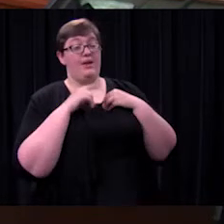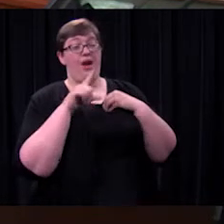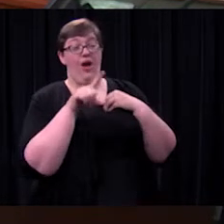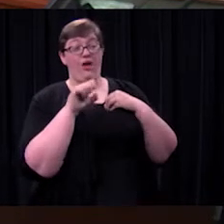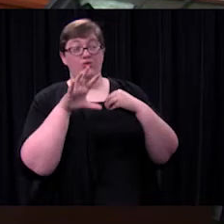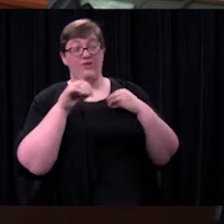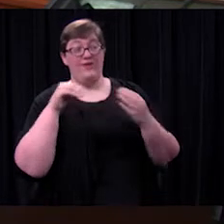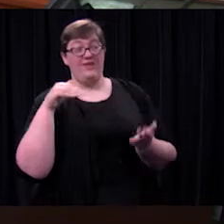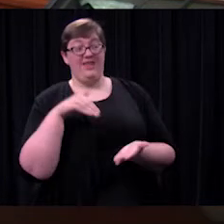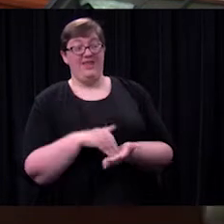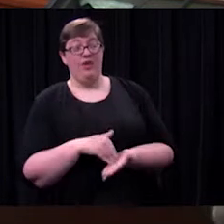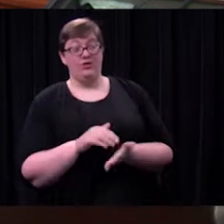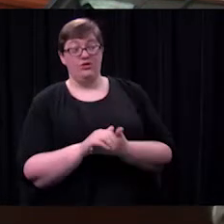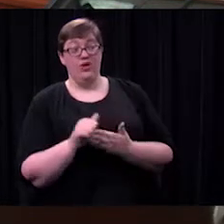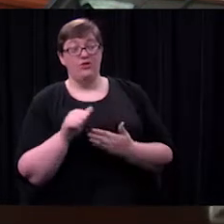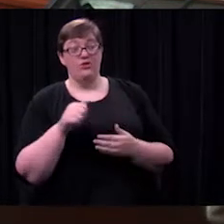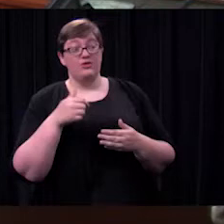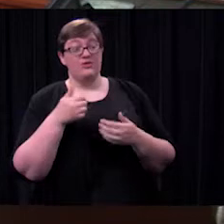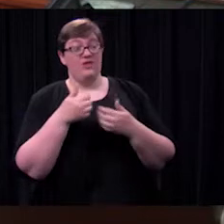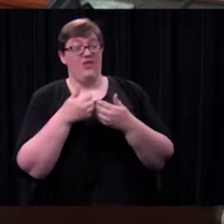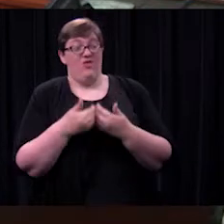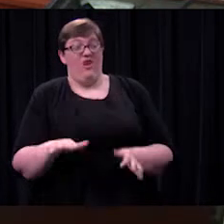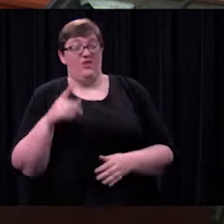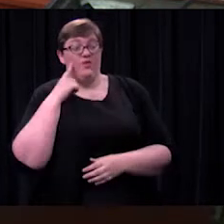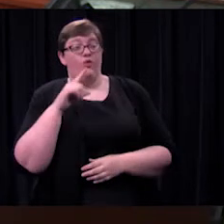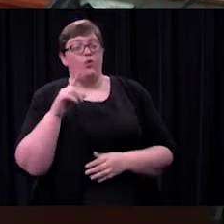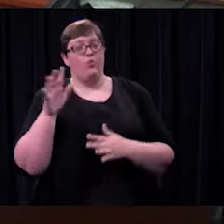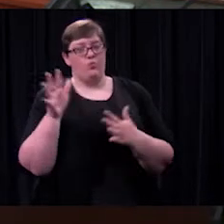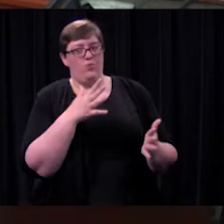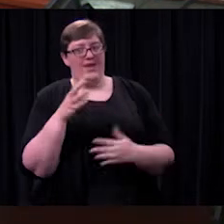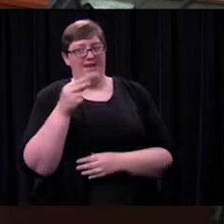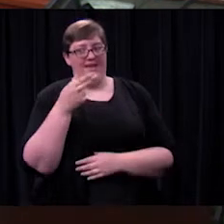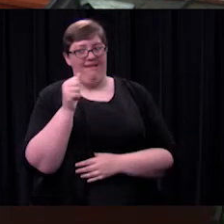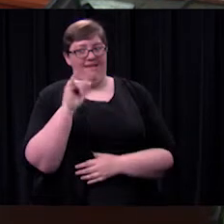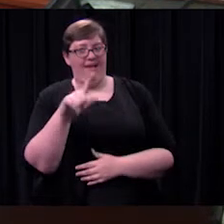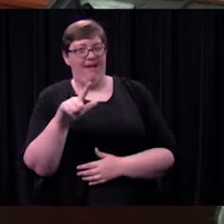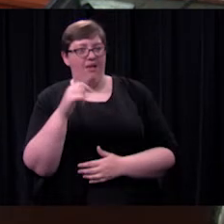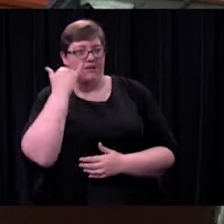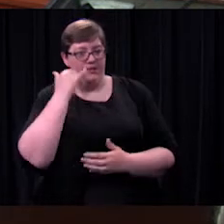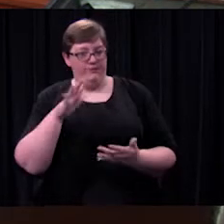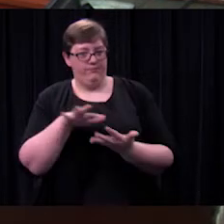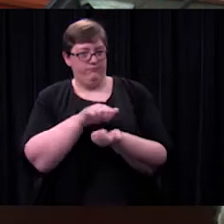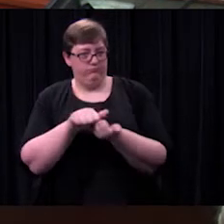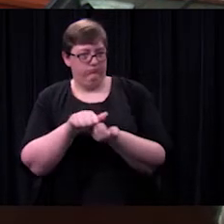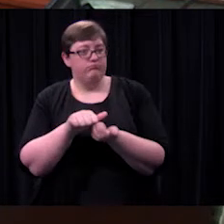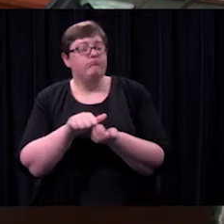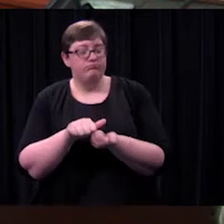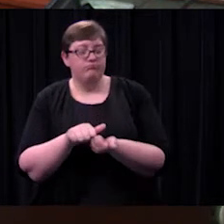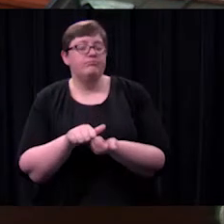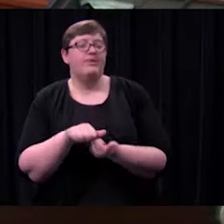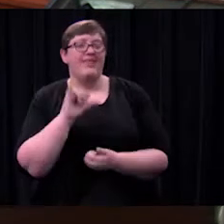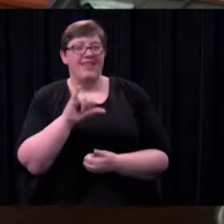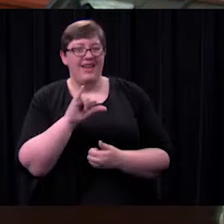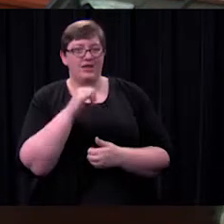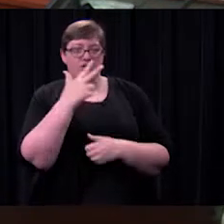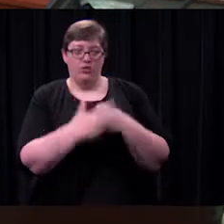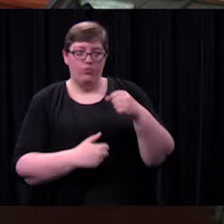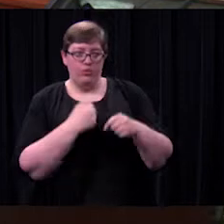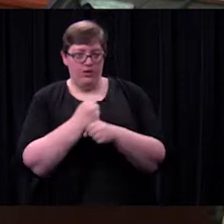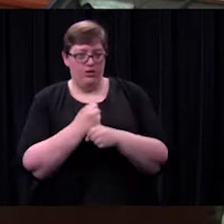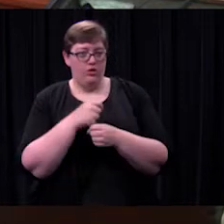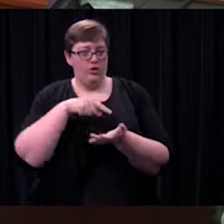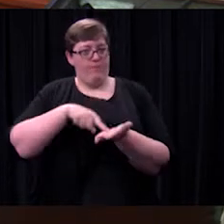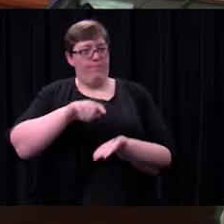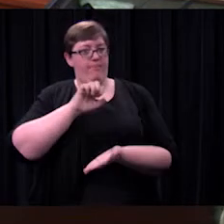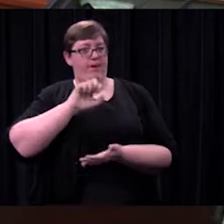$150,000 worth of losses strictly for wind and hail. Okay, so that's a little close to a 3-year payback